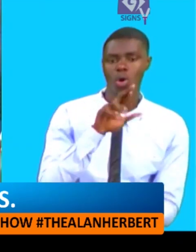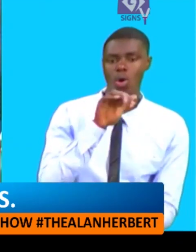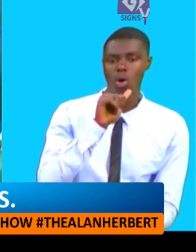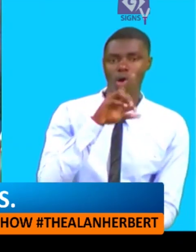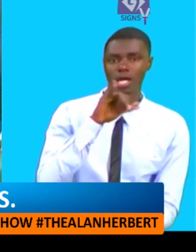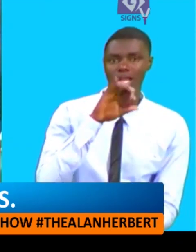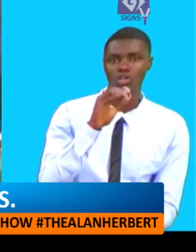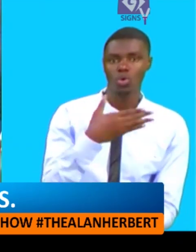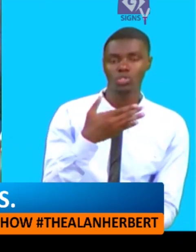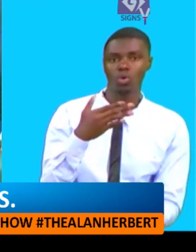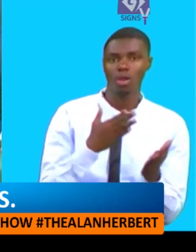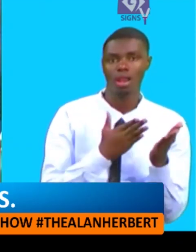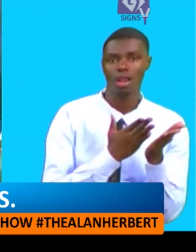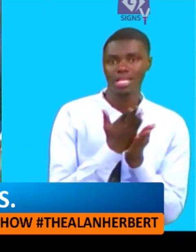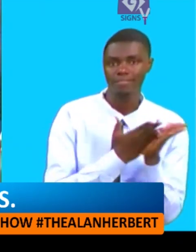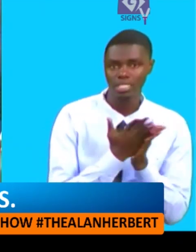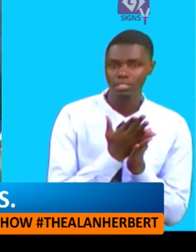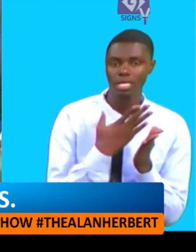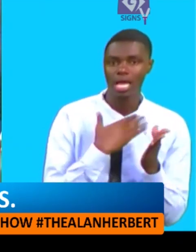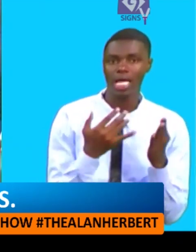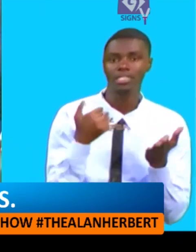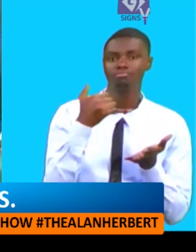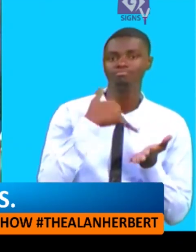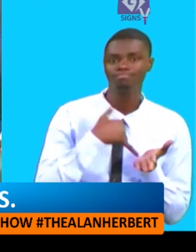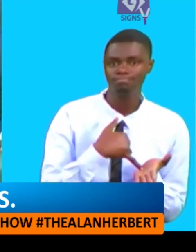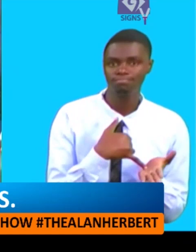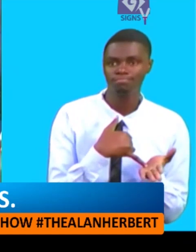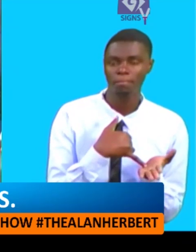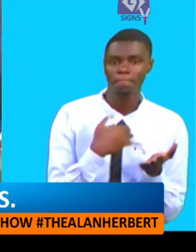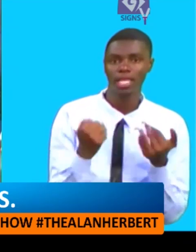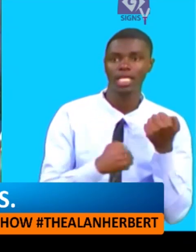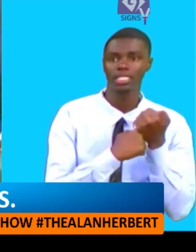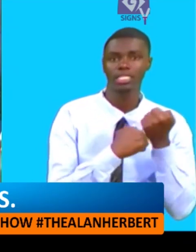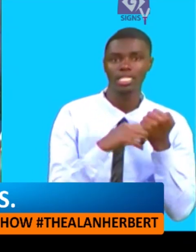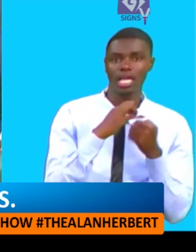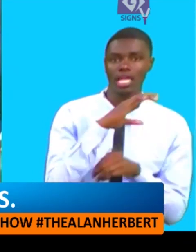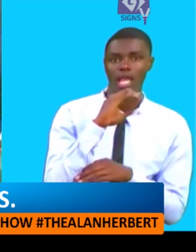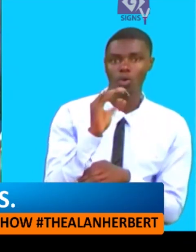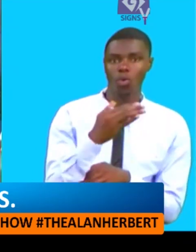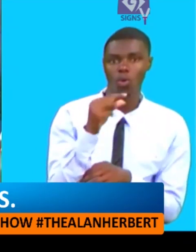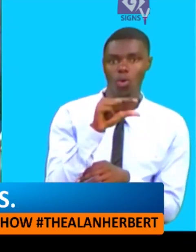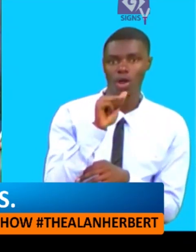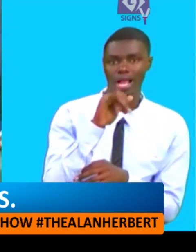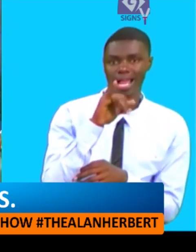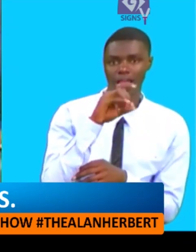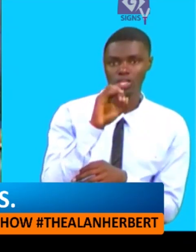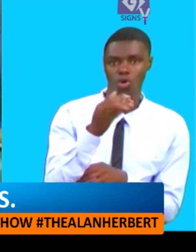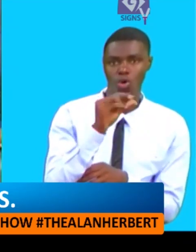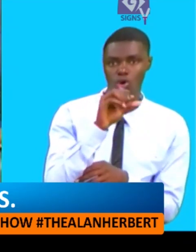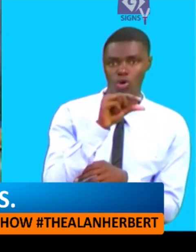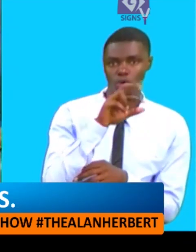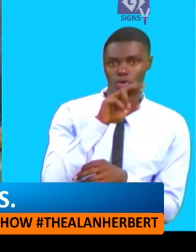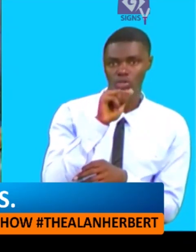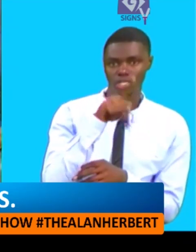package the benefits. We included now, we support echocardiogram. We also support